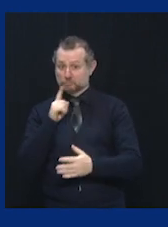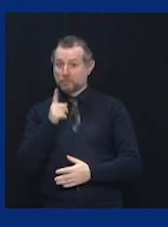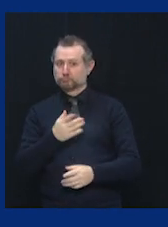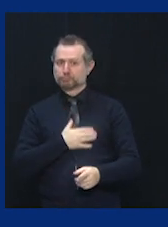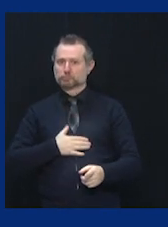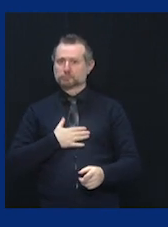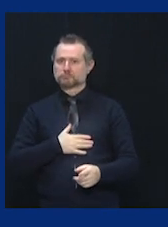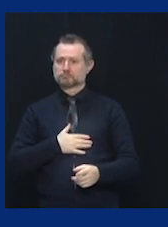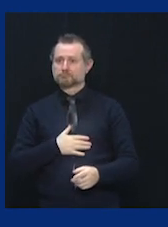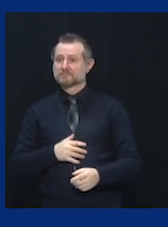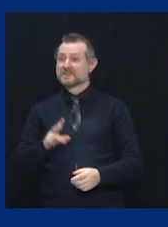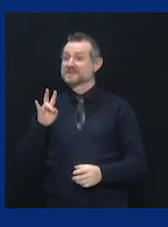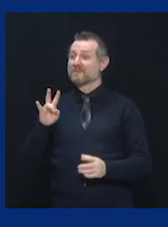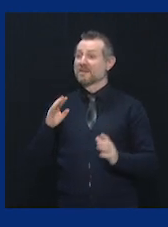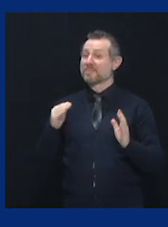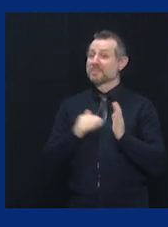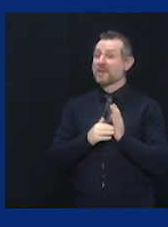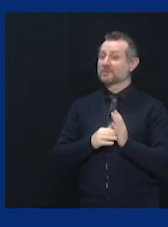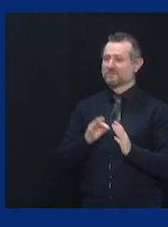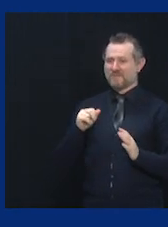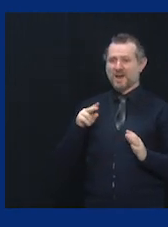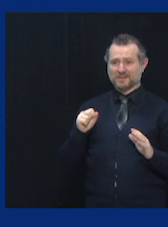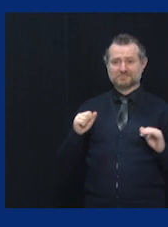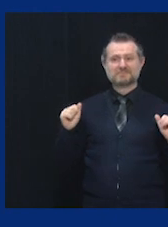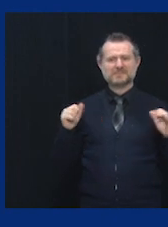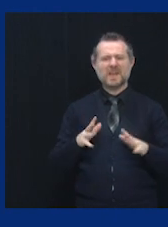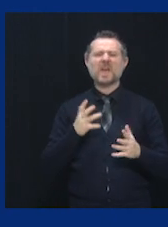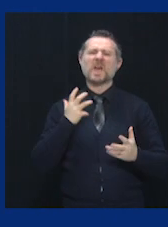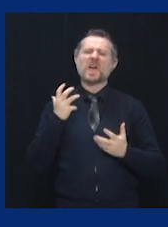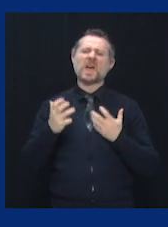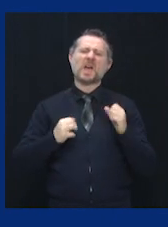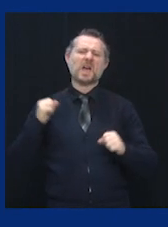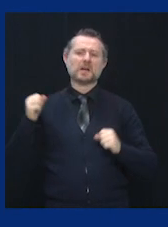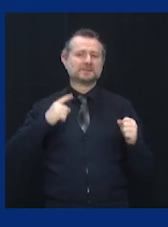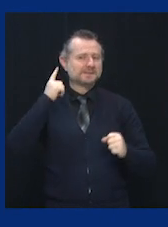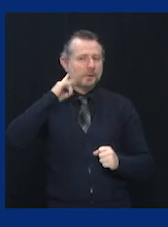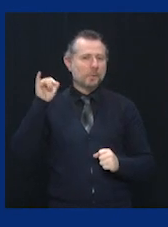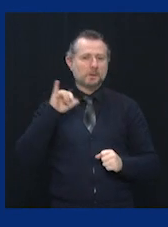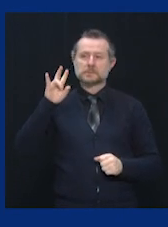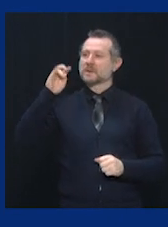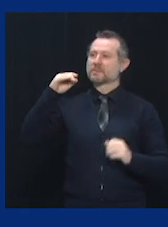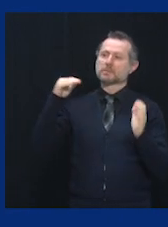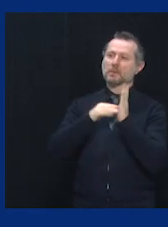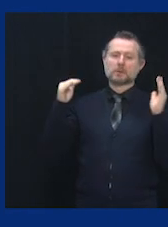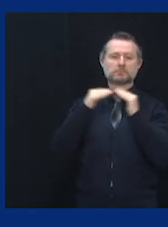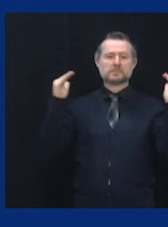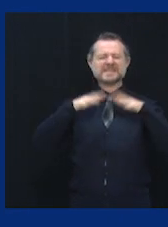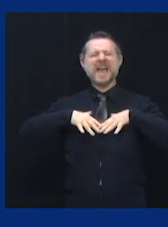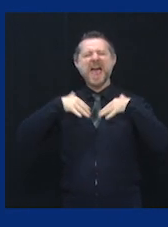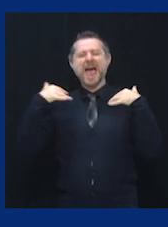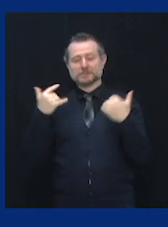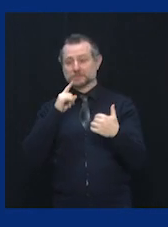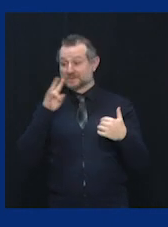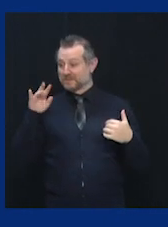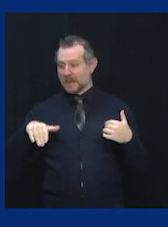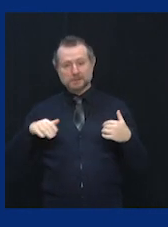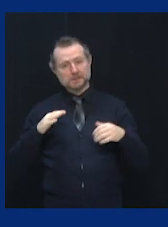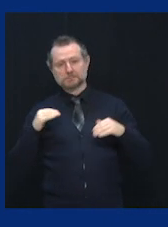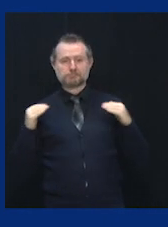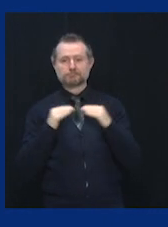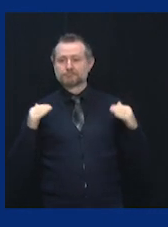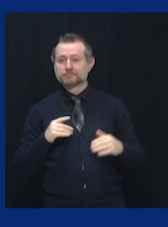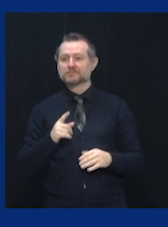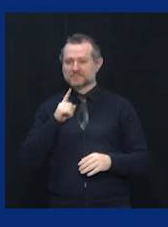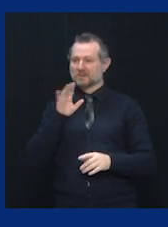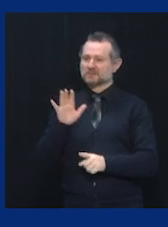fans cheered like 70,000 when they were in Buffalo. But that is the Buffalo way, right? And the Buffalo